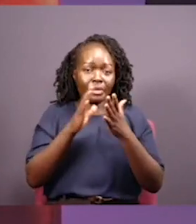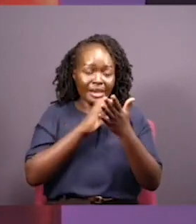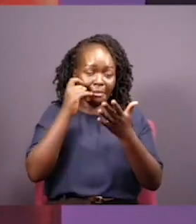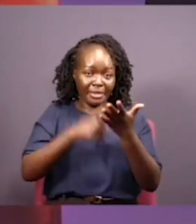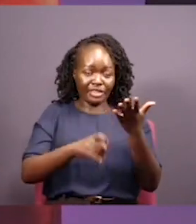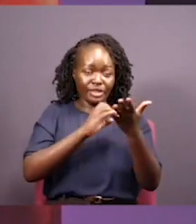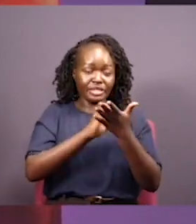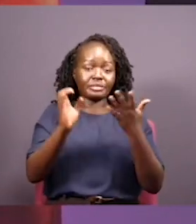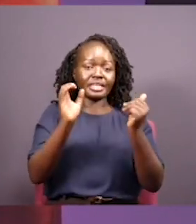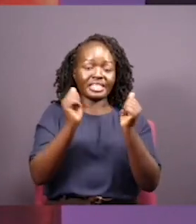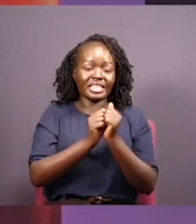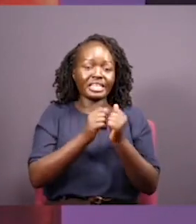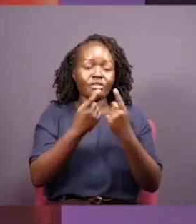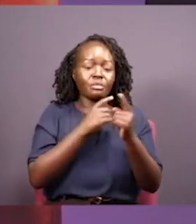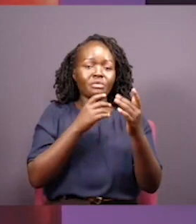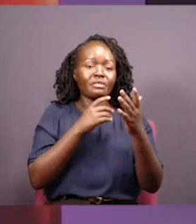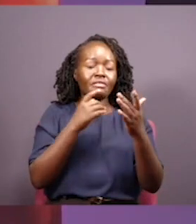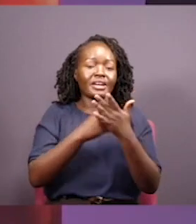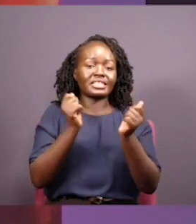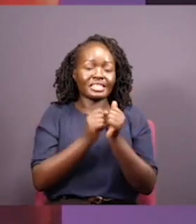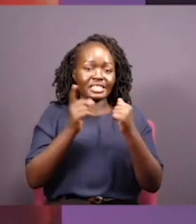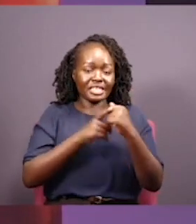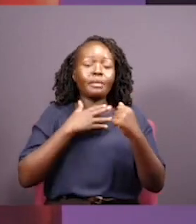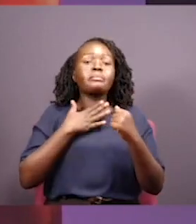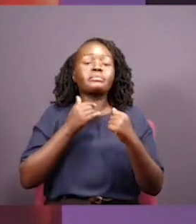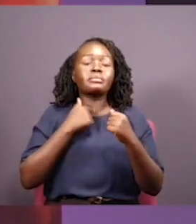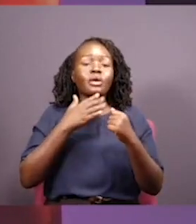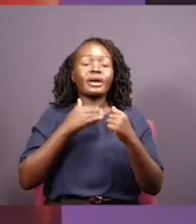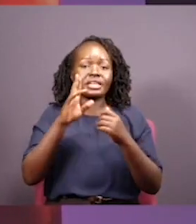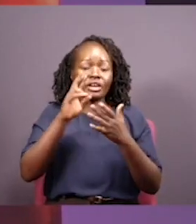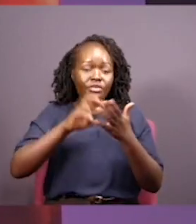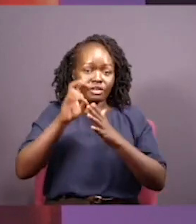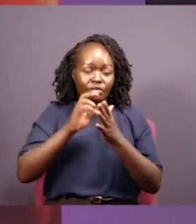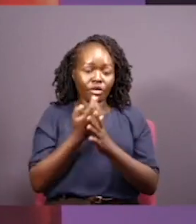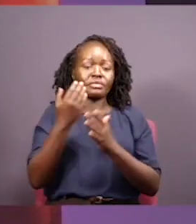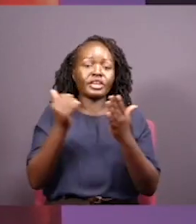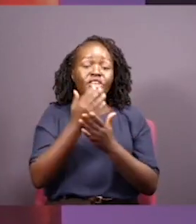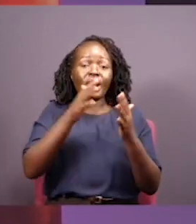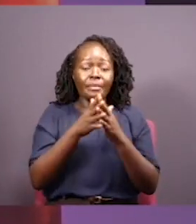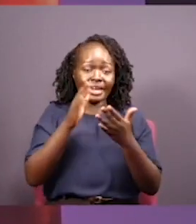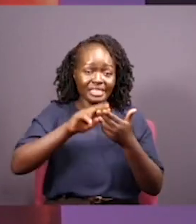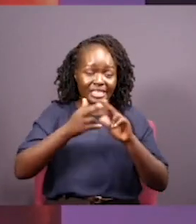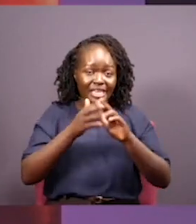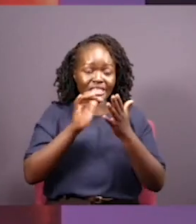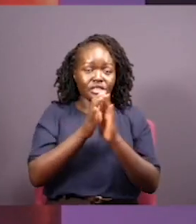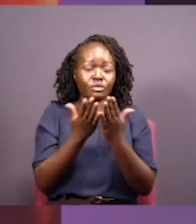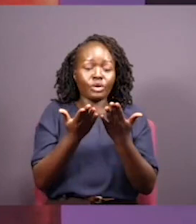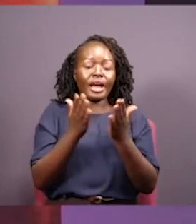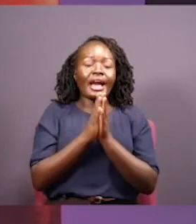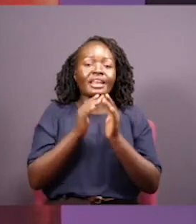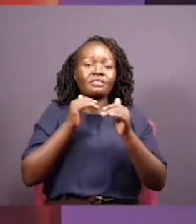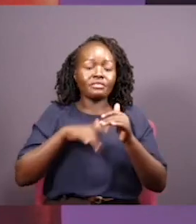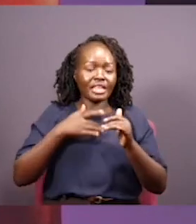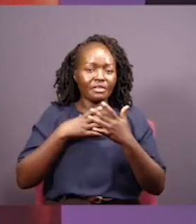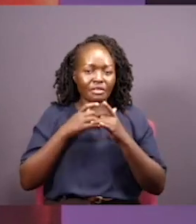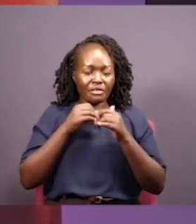verse 16. I want to read it from the New American Standard Bible, but just feel free to follow with me in the version that you have.